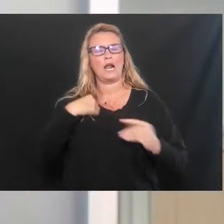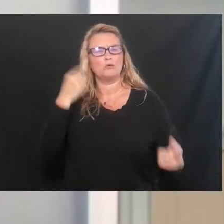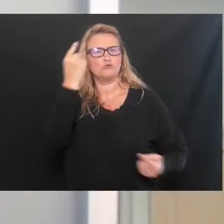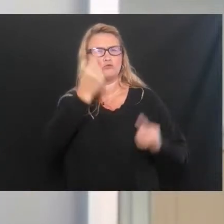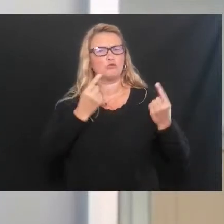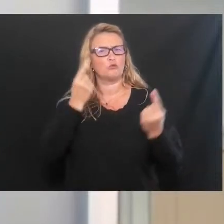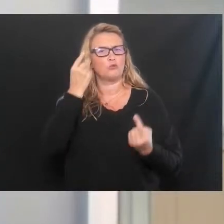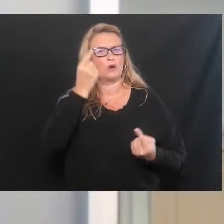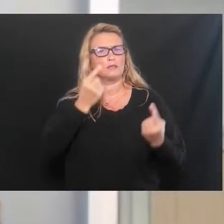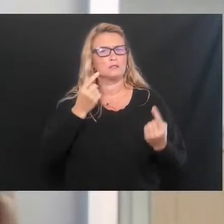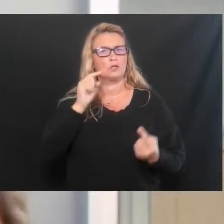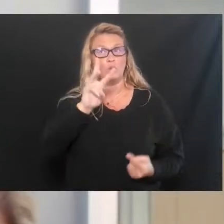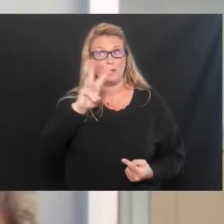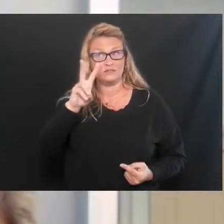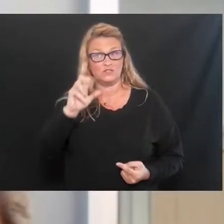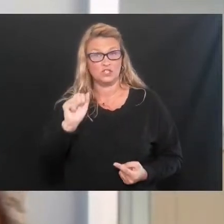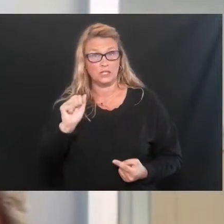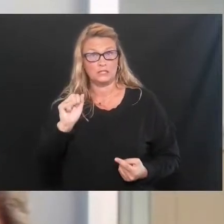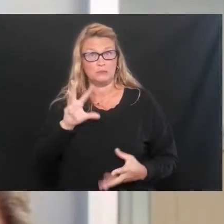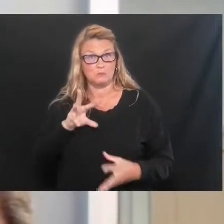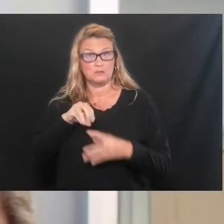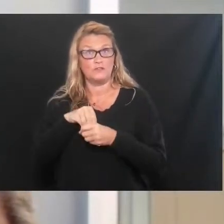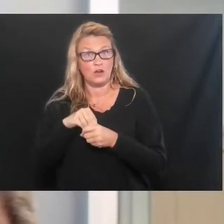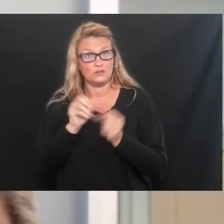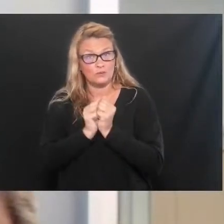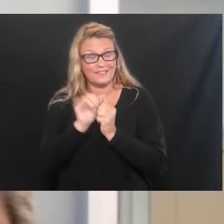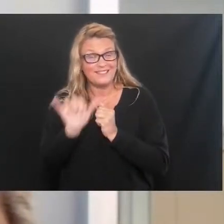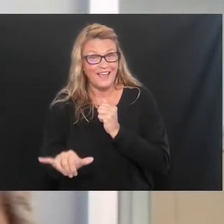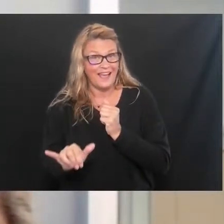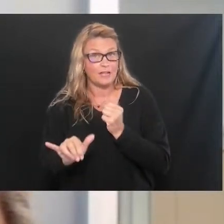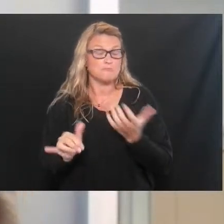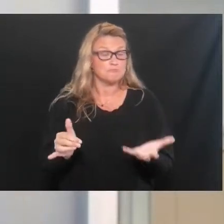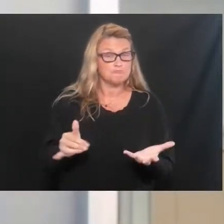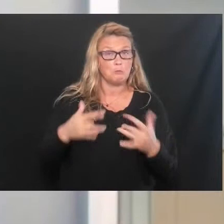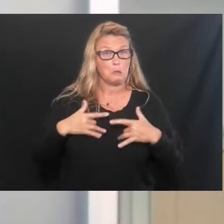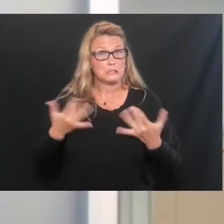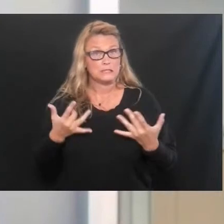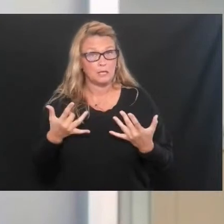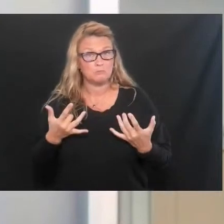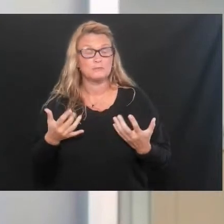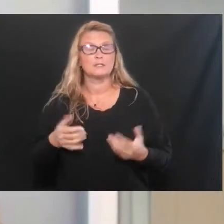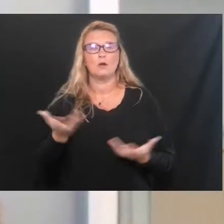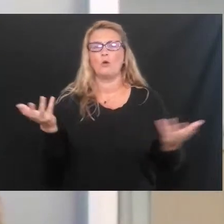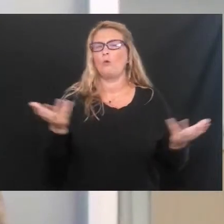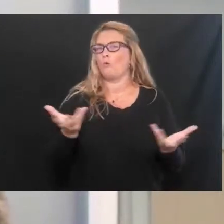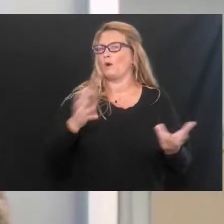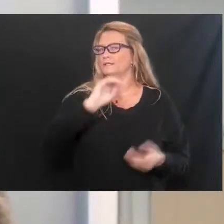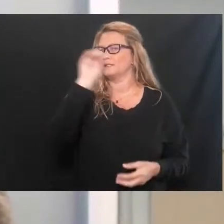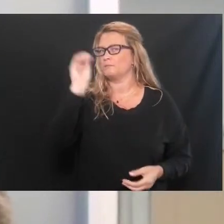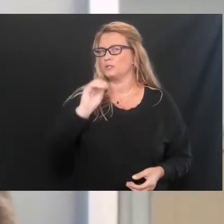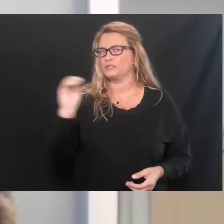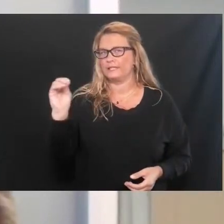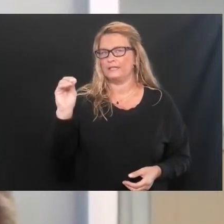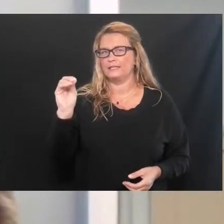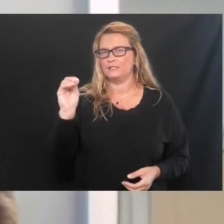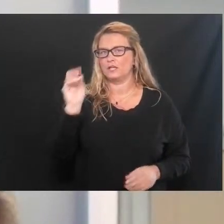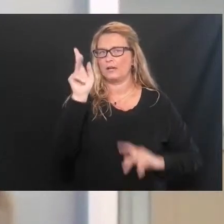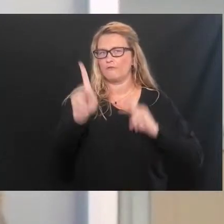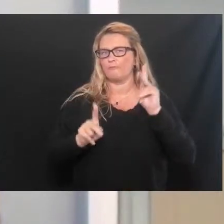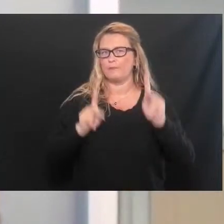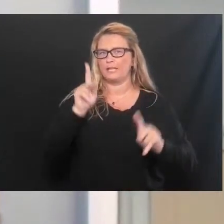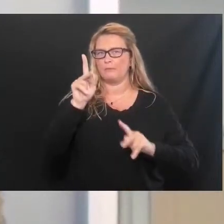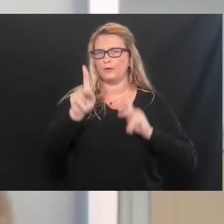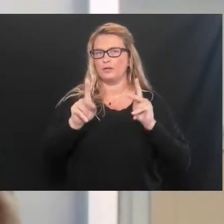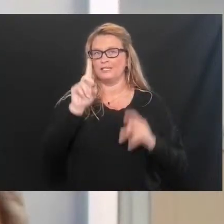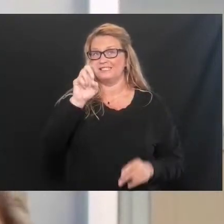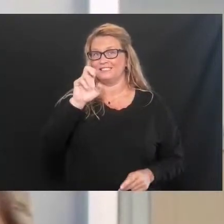Virginians availing themselves of it? And another question I received is, what is the percentage of individuals with